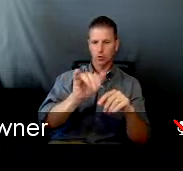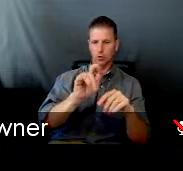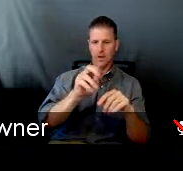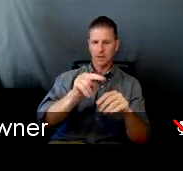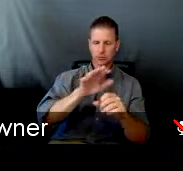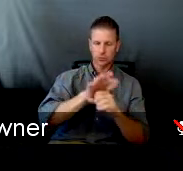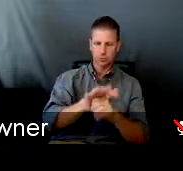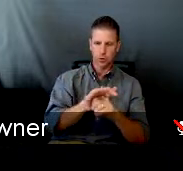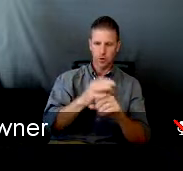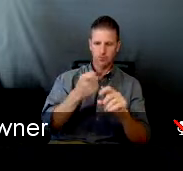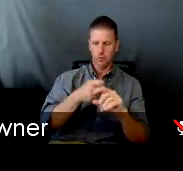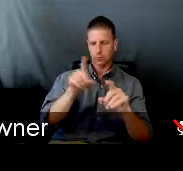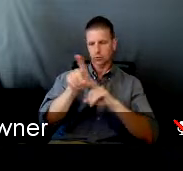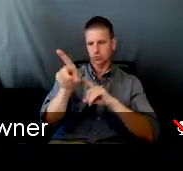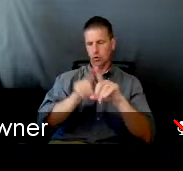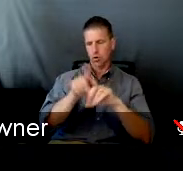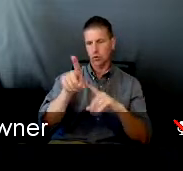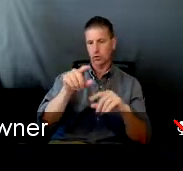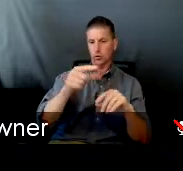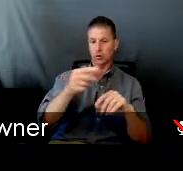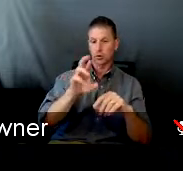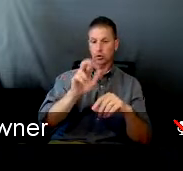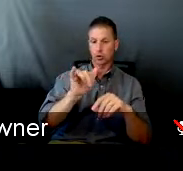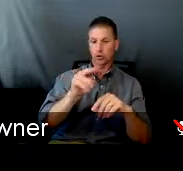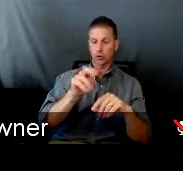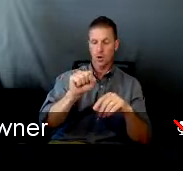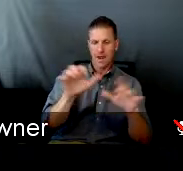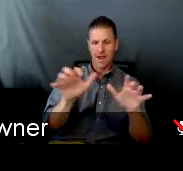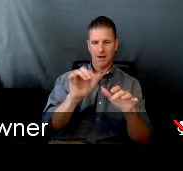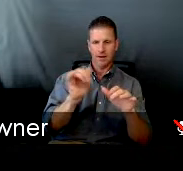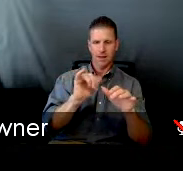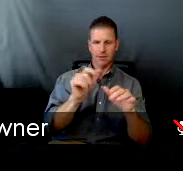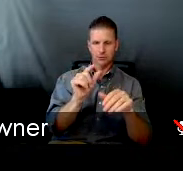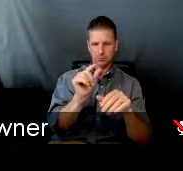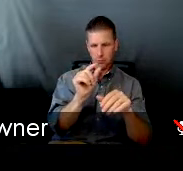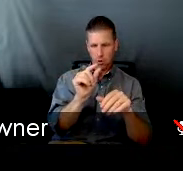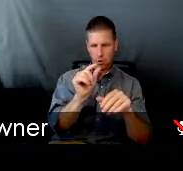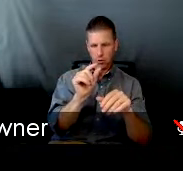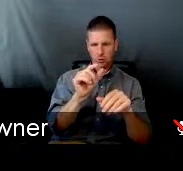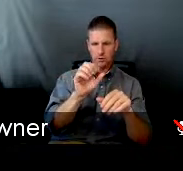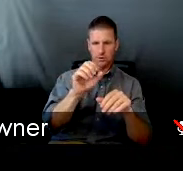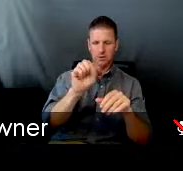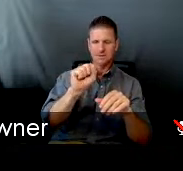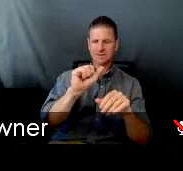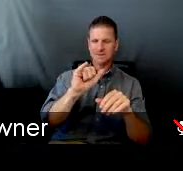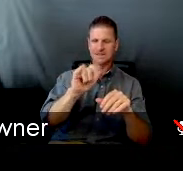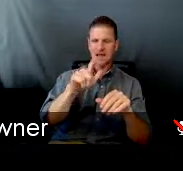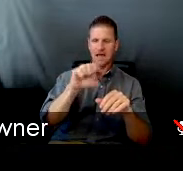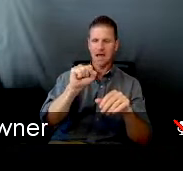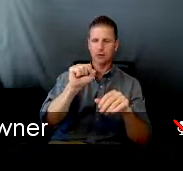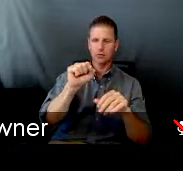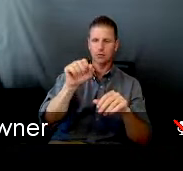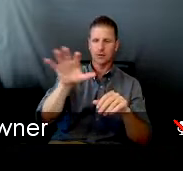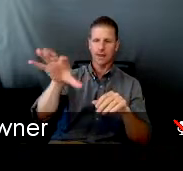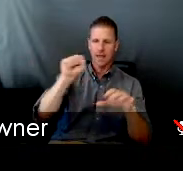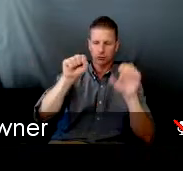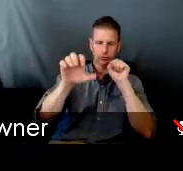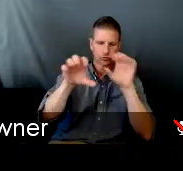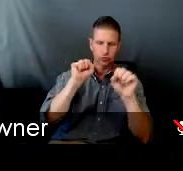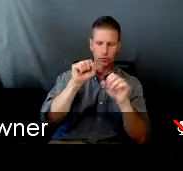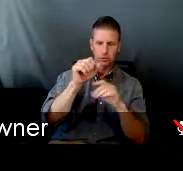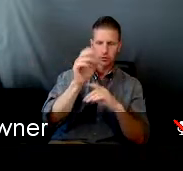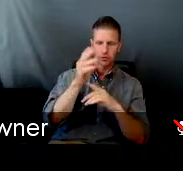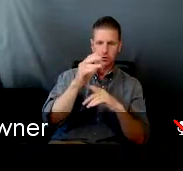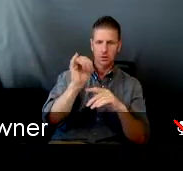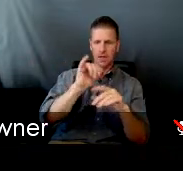this star. So the grains act as little tiny sails, and they catch basically